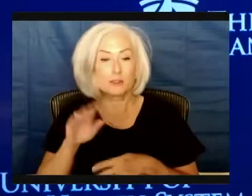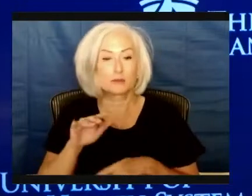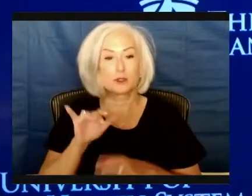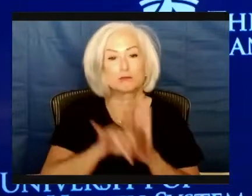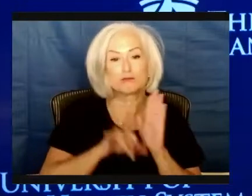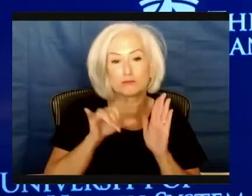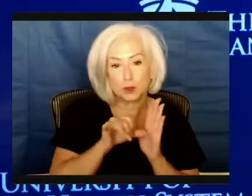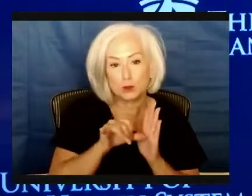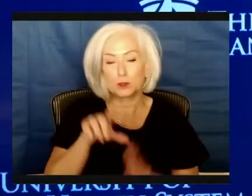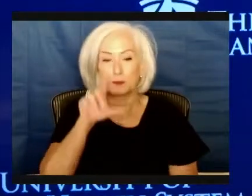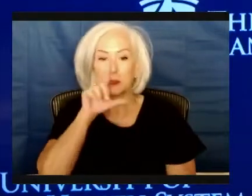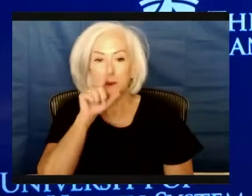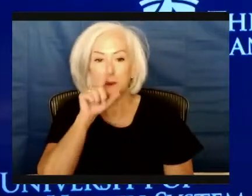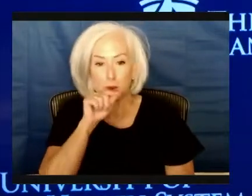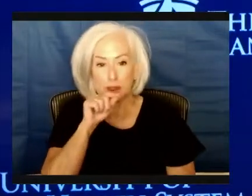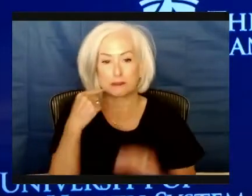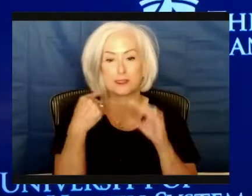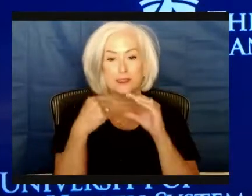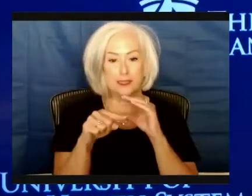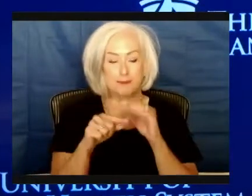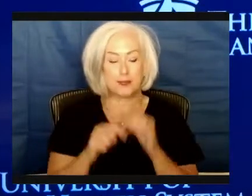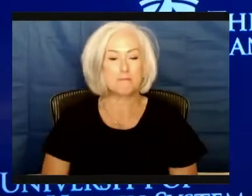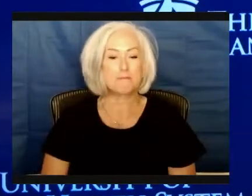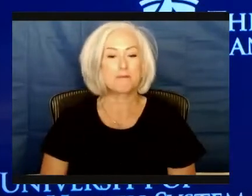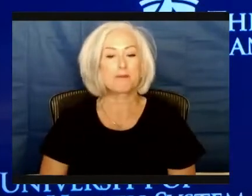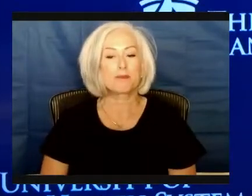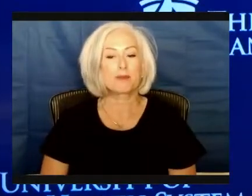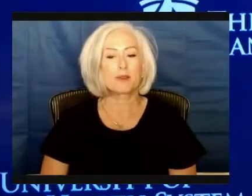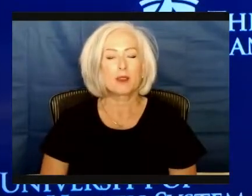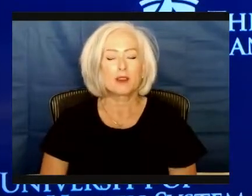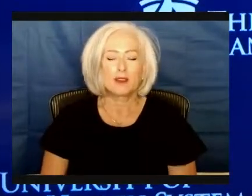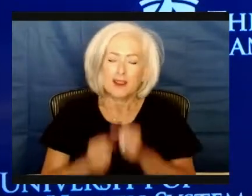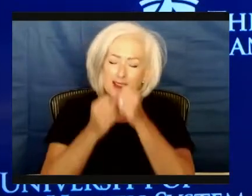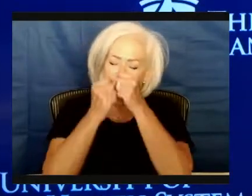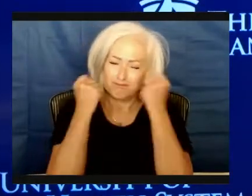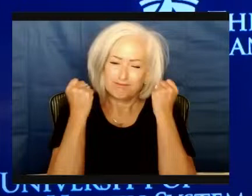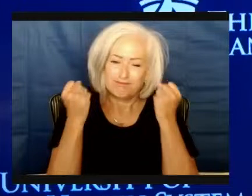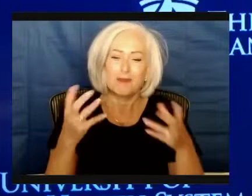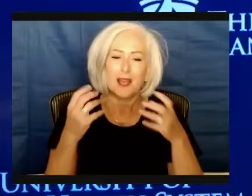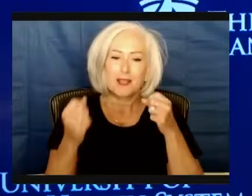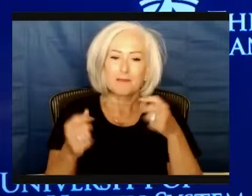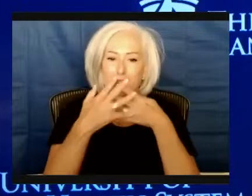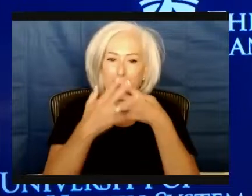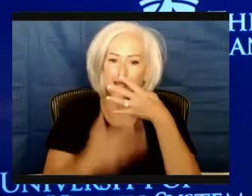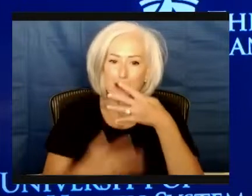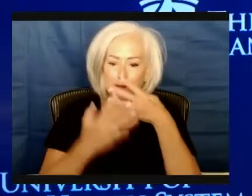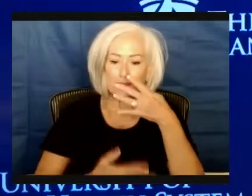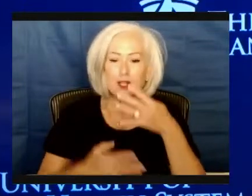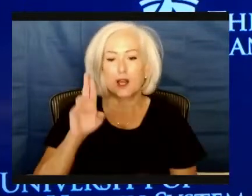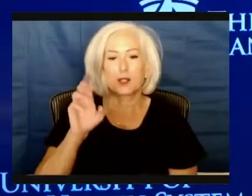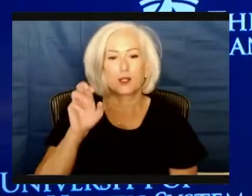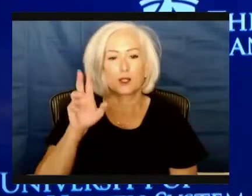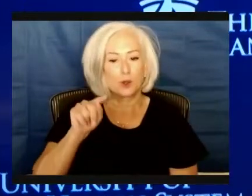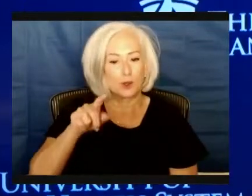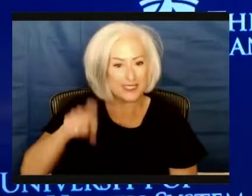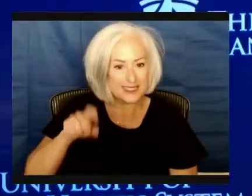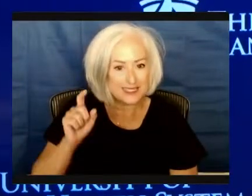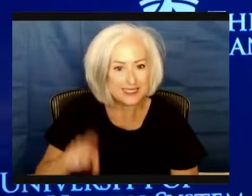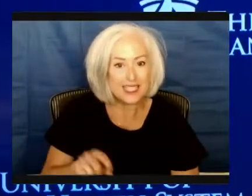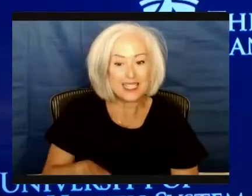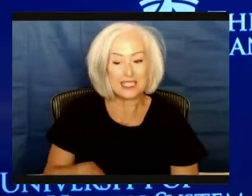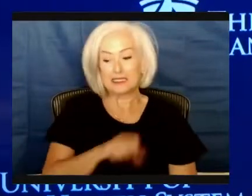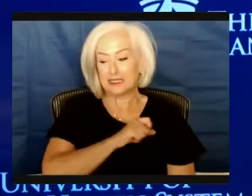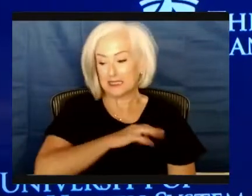the hundreds of units of blood possibly needed to all the extra room and staff for those hurt, hospitals have a plan